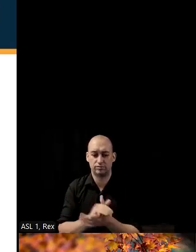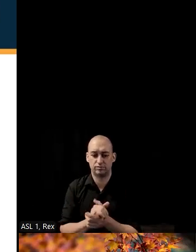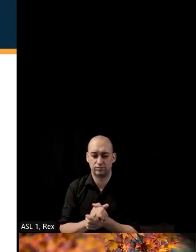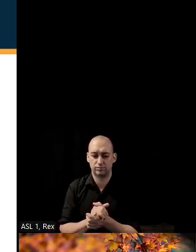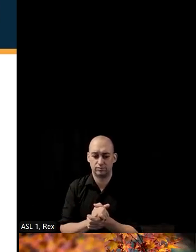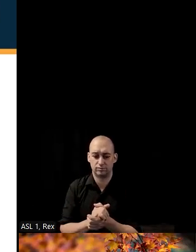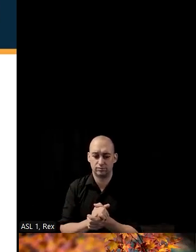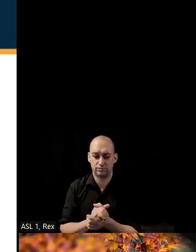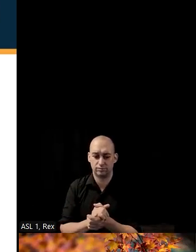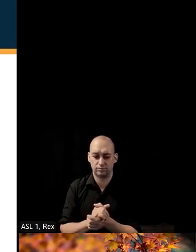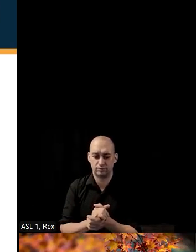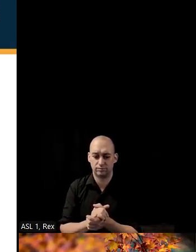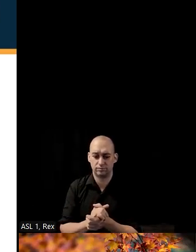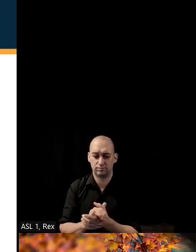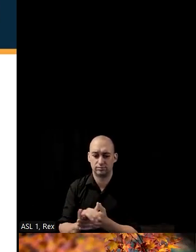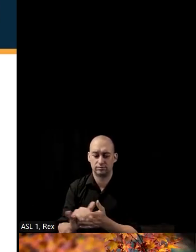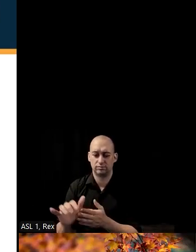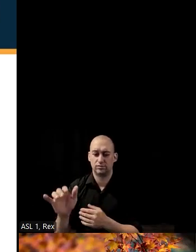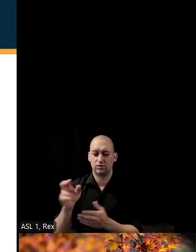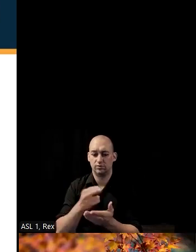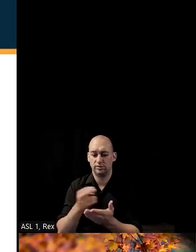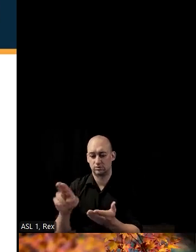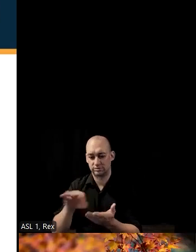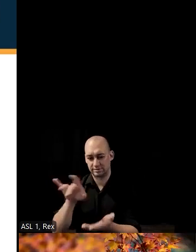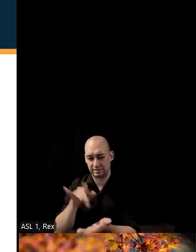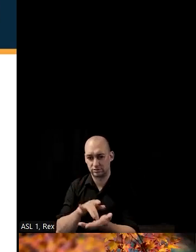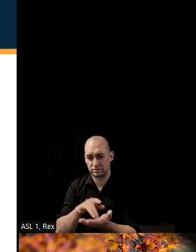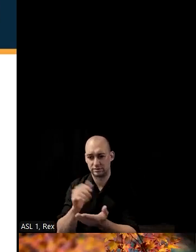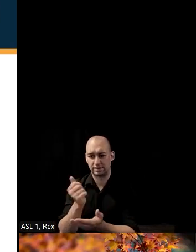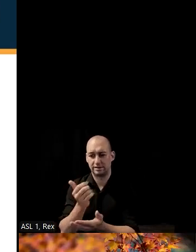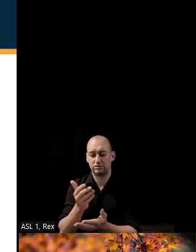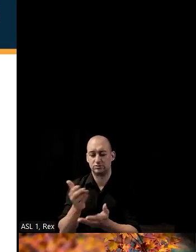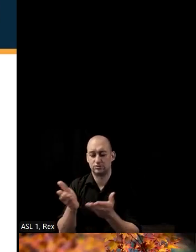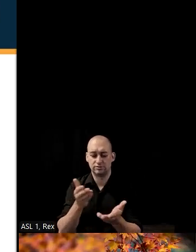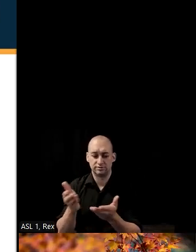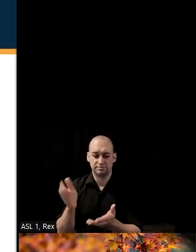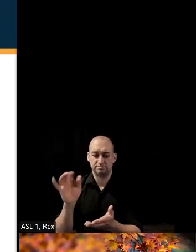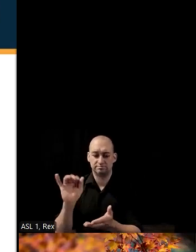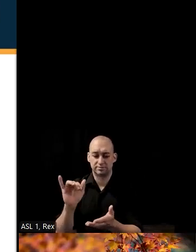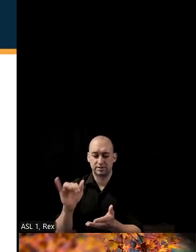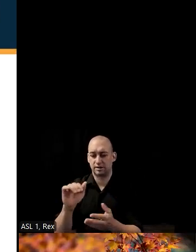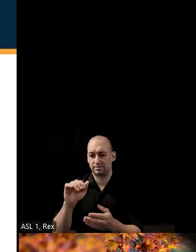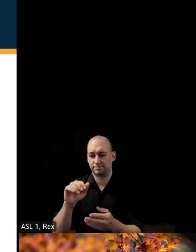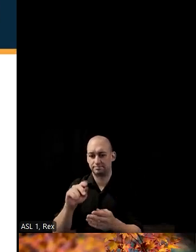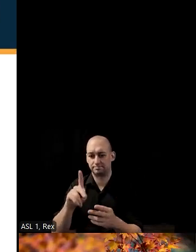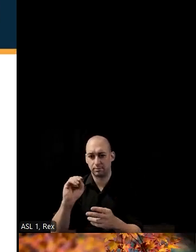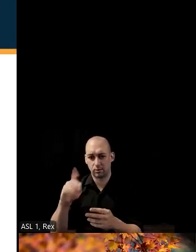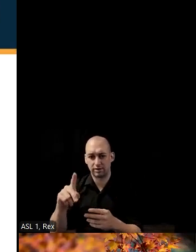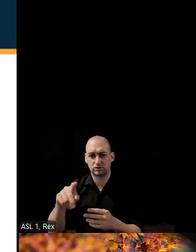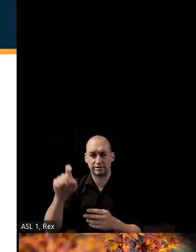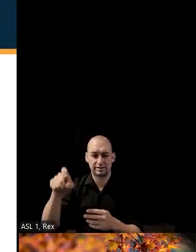such as the caregiving resource centers. Again, any service or support that our populations might need.